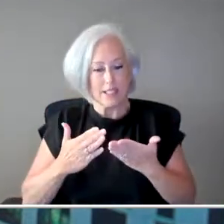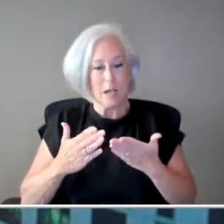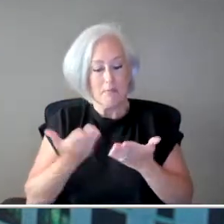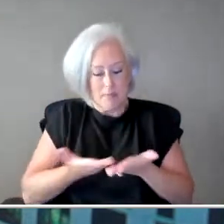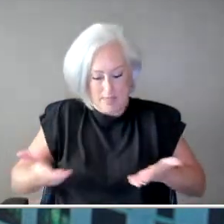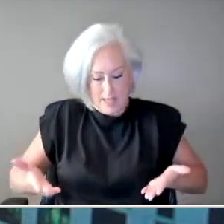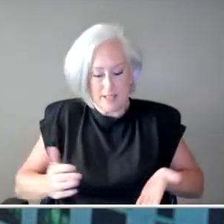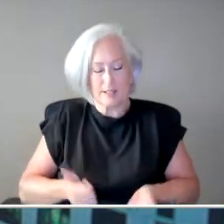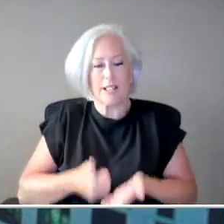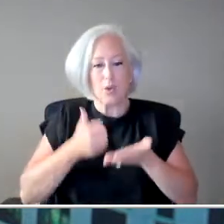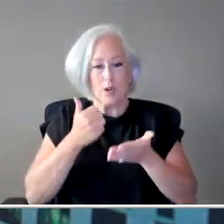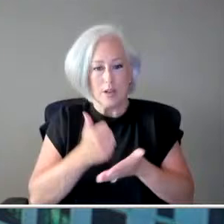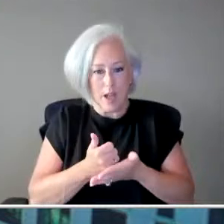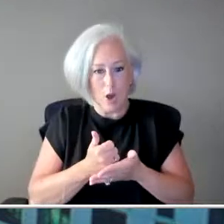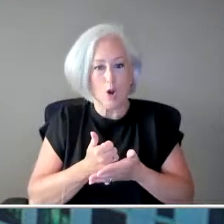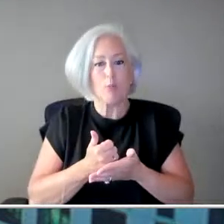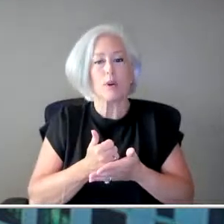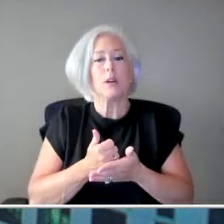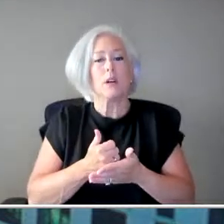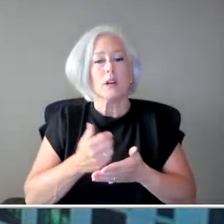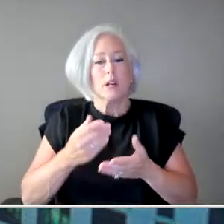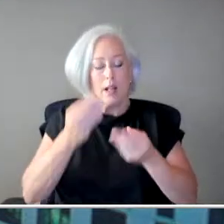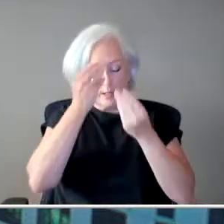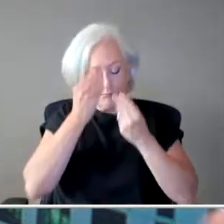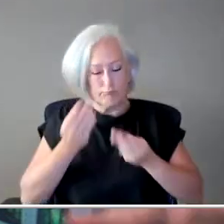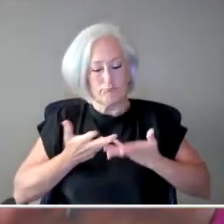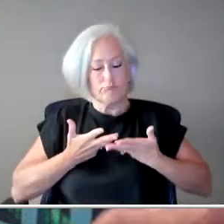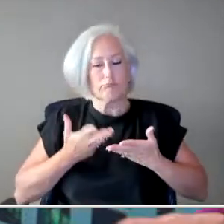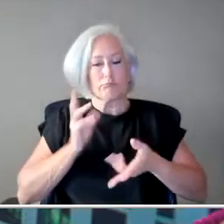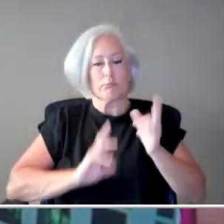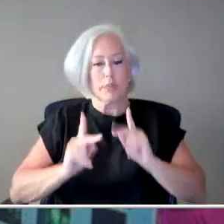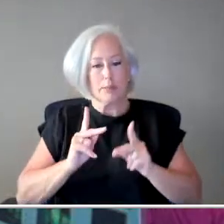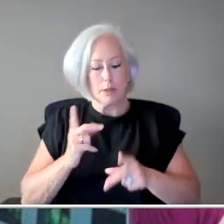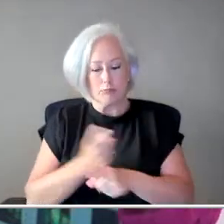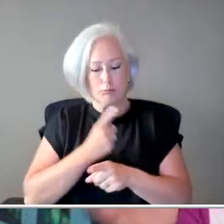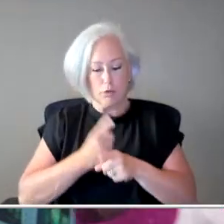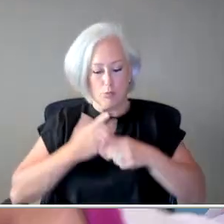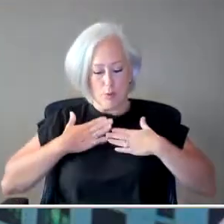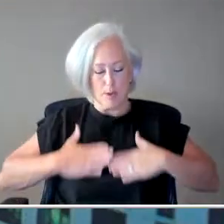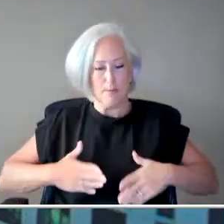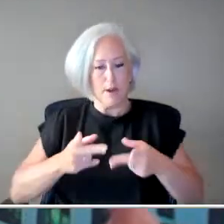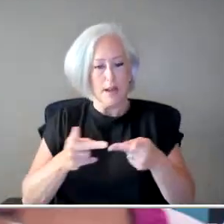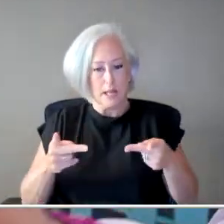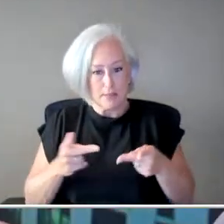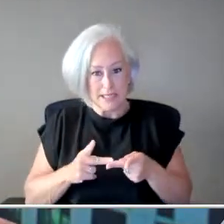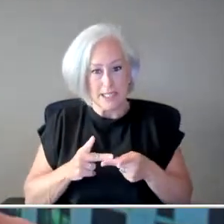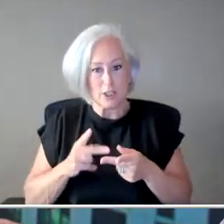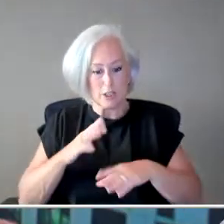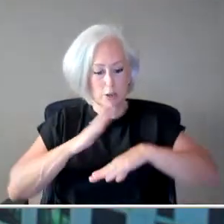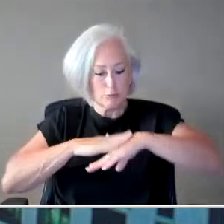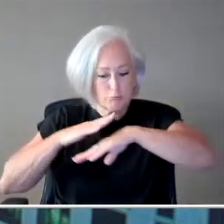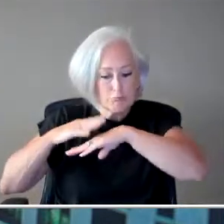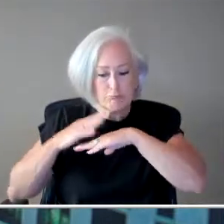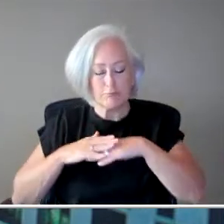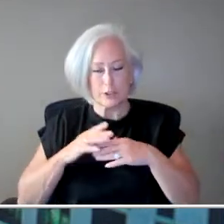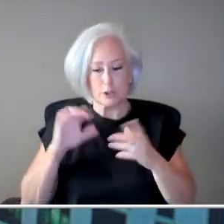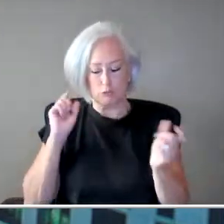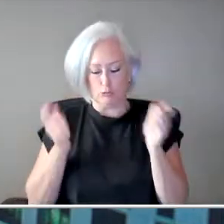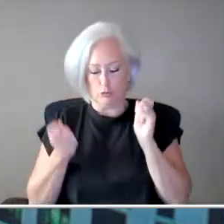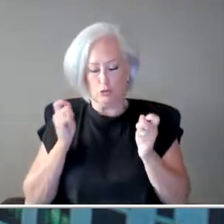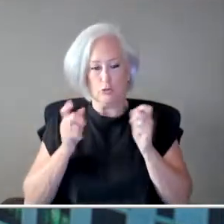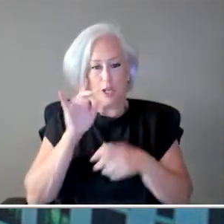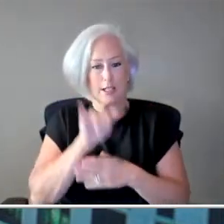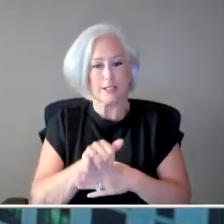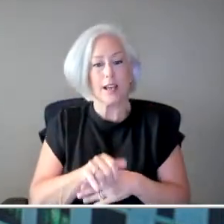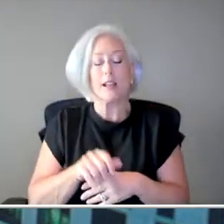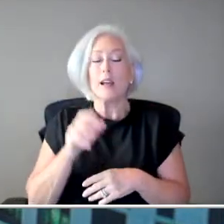for better positioning, and we're also doing some ergonomic consults in the OR to help give information to the whole team about how to do just what